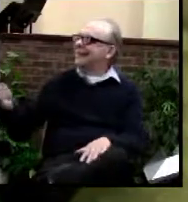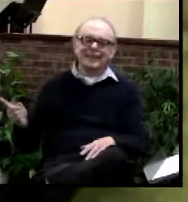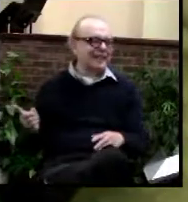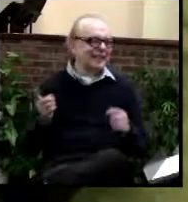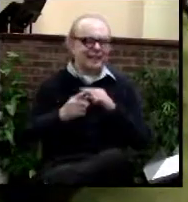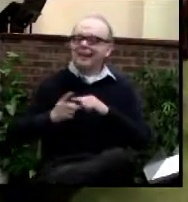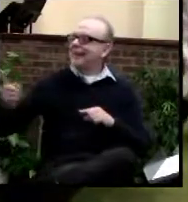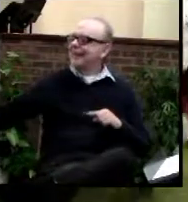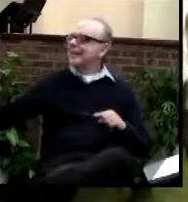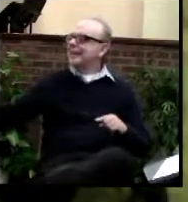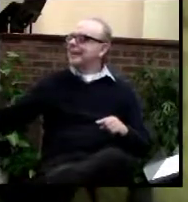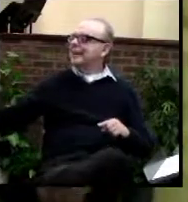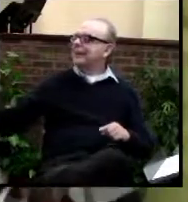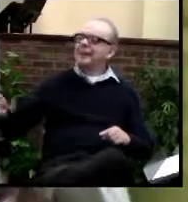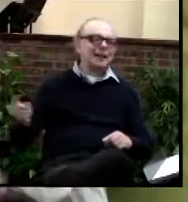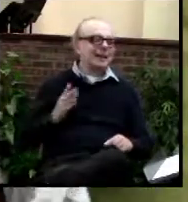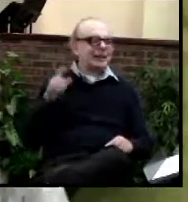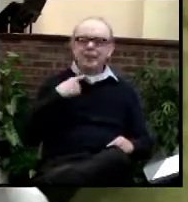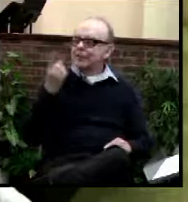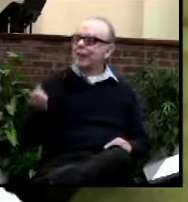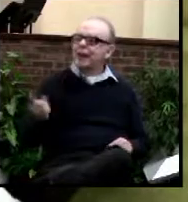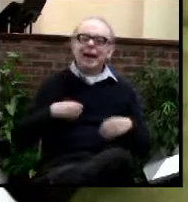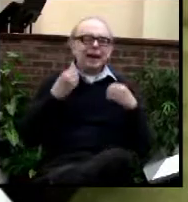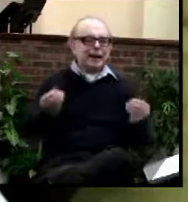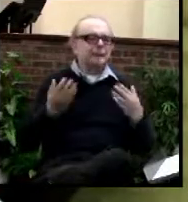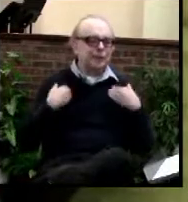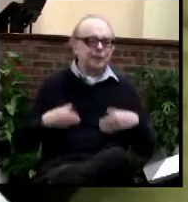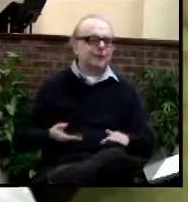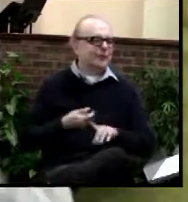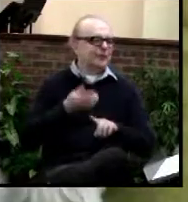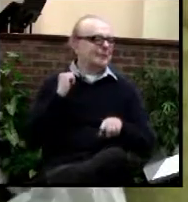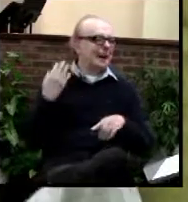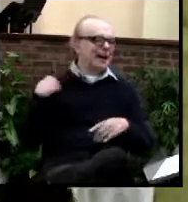Never say I never gave you the shirt off my back. Thank you.